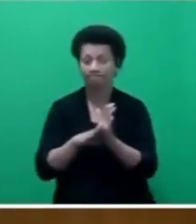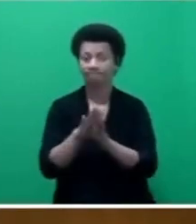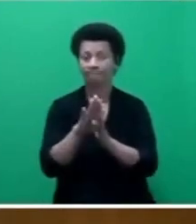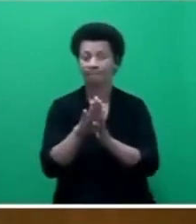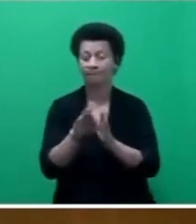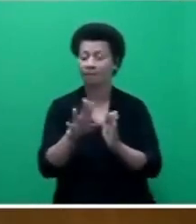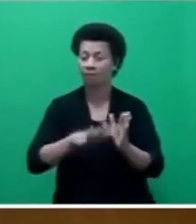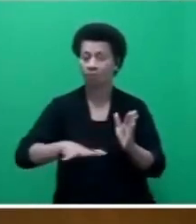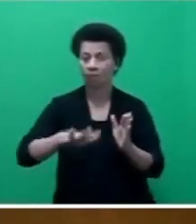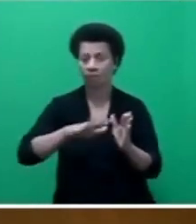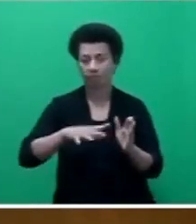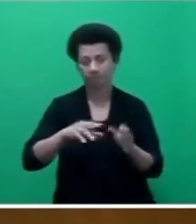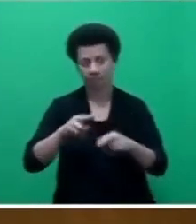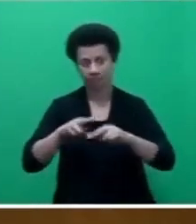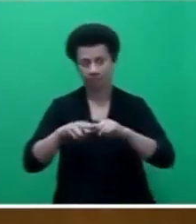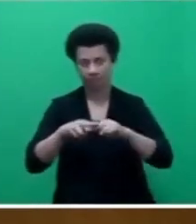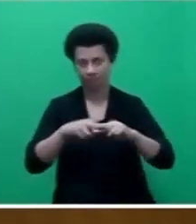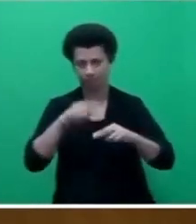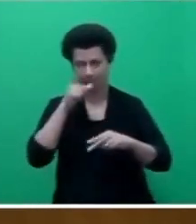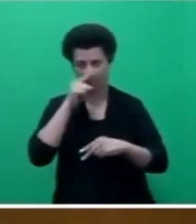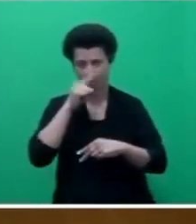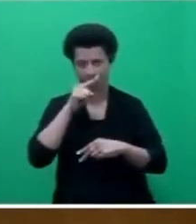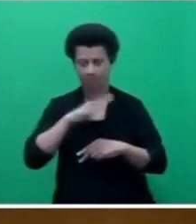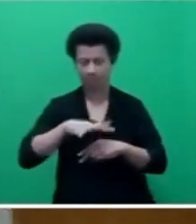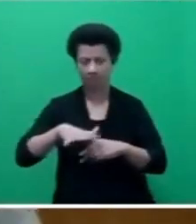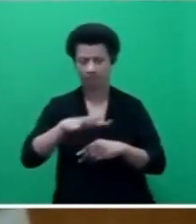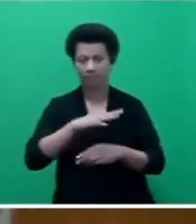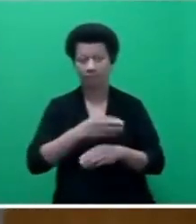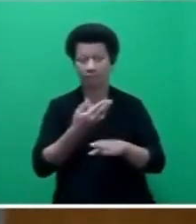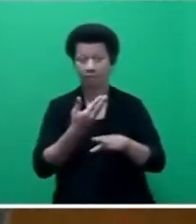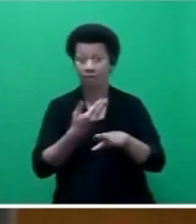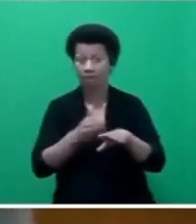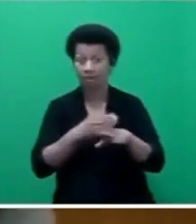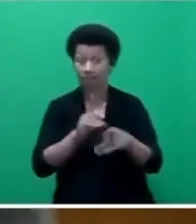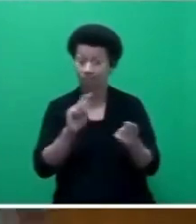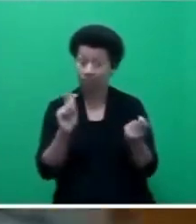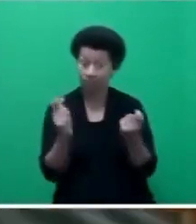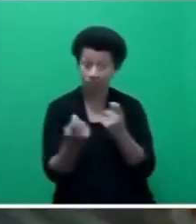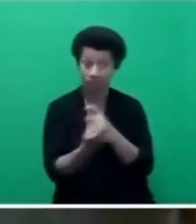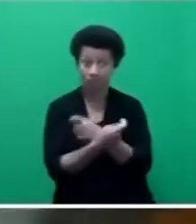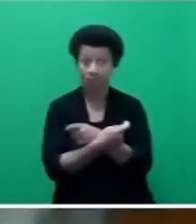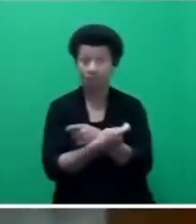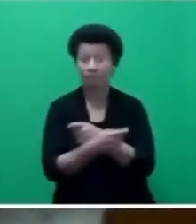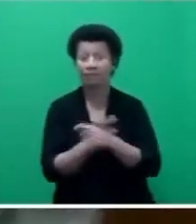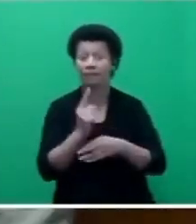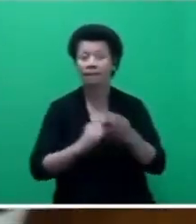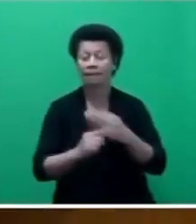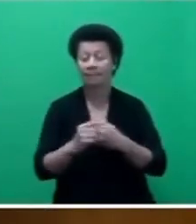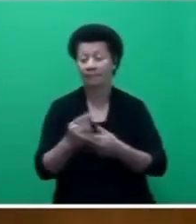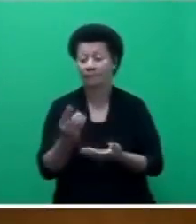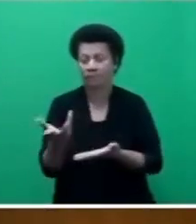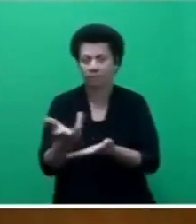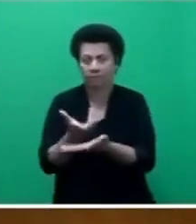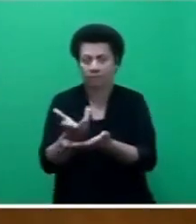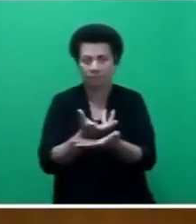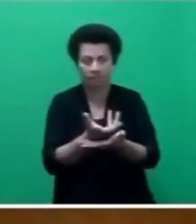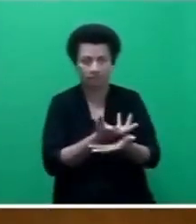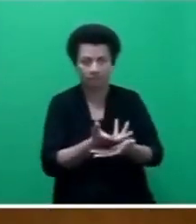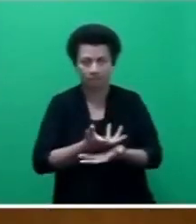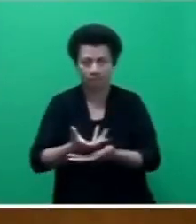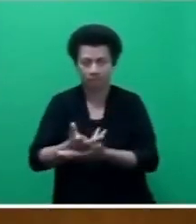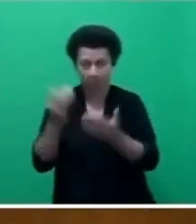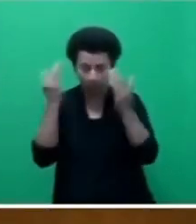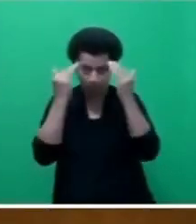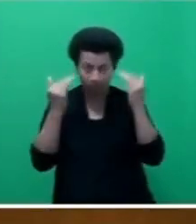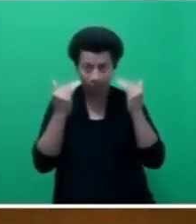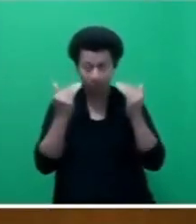Fijians. These new measures were undertaken with extensive consultations. Mr. Speaker, the government saw a